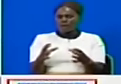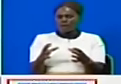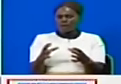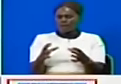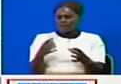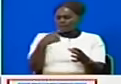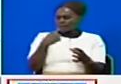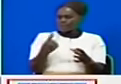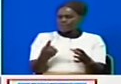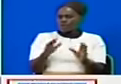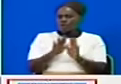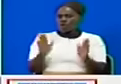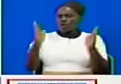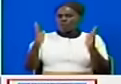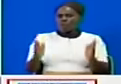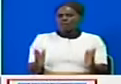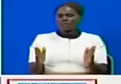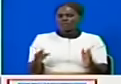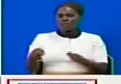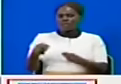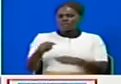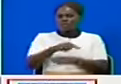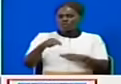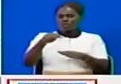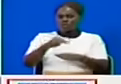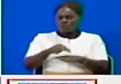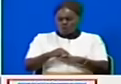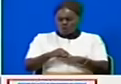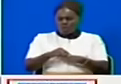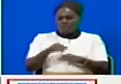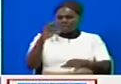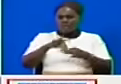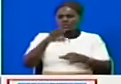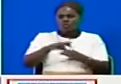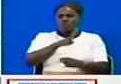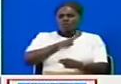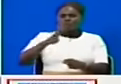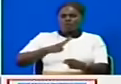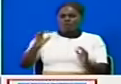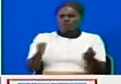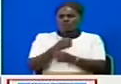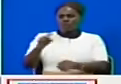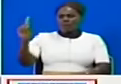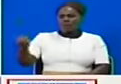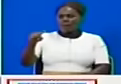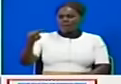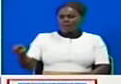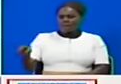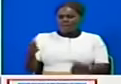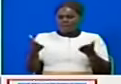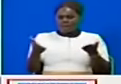say that nobody or the National Elections Board has no power whatsoever to cancel the elections, and therefore